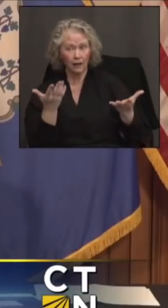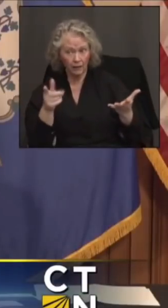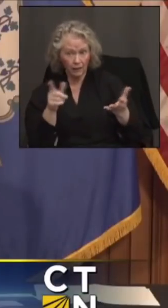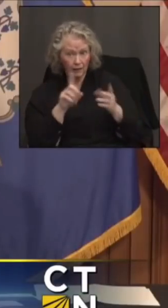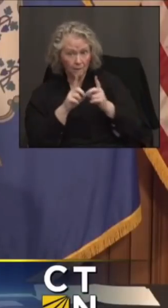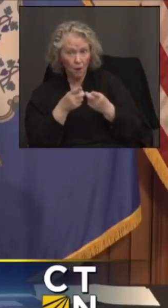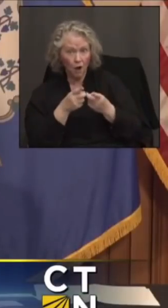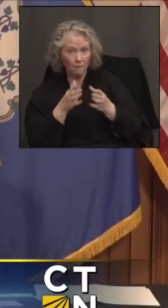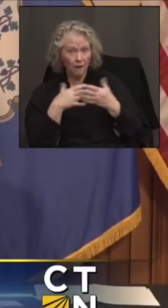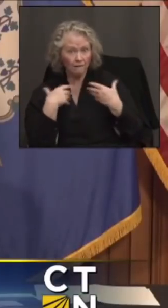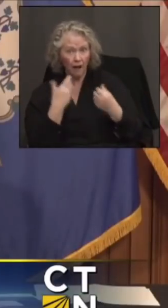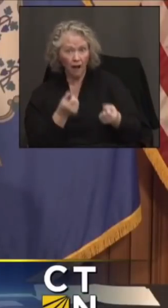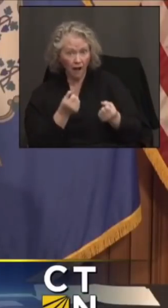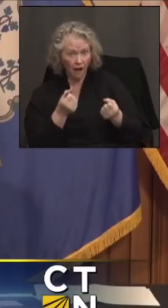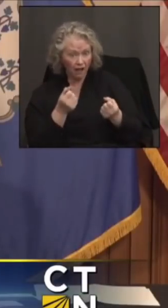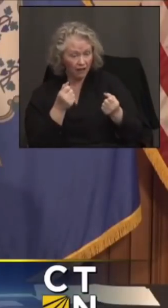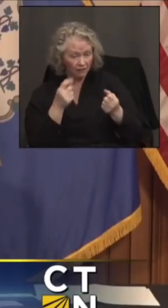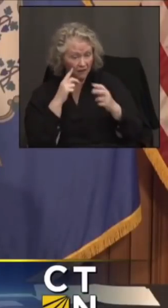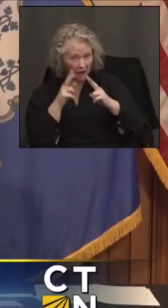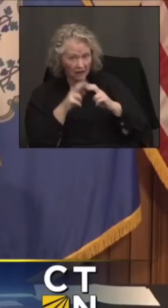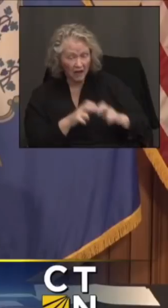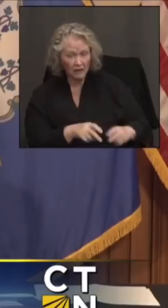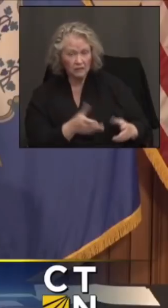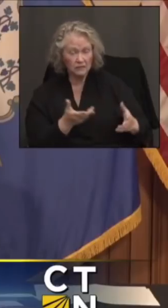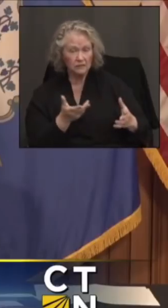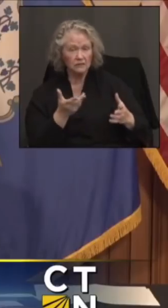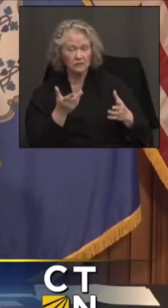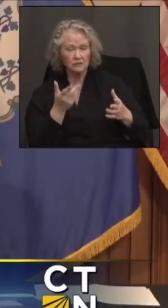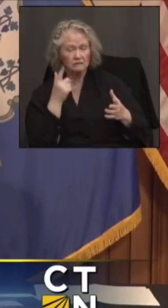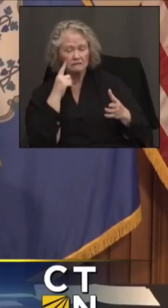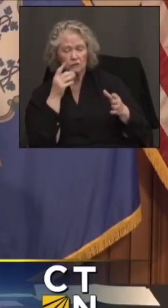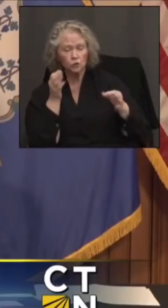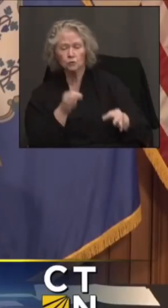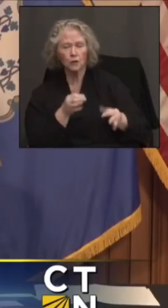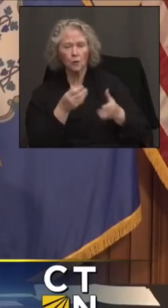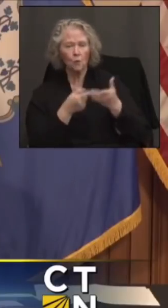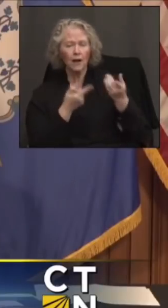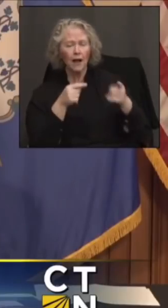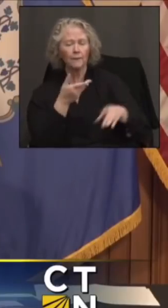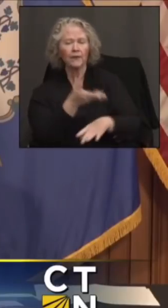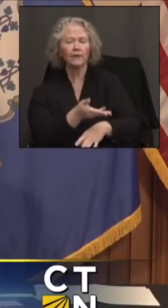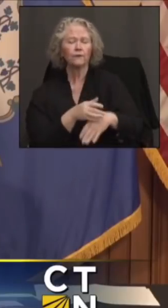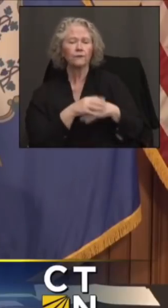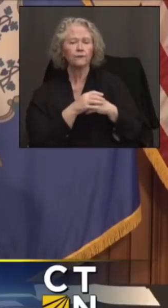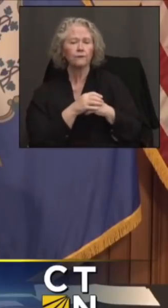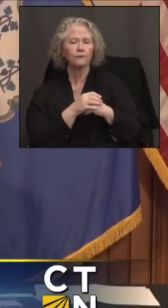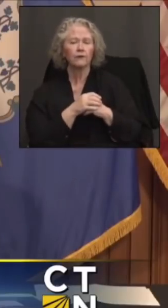doing any kind of analyses to determine what's going on there?